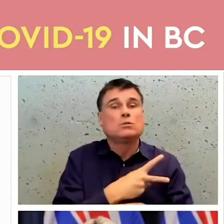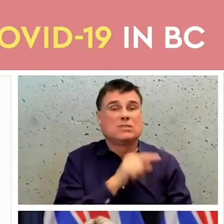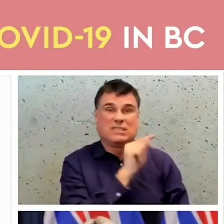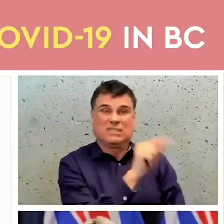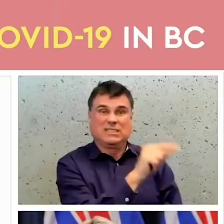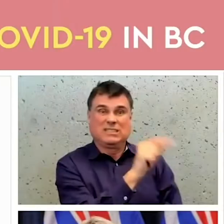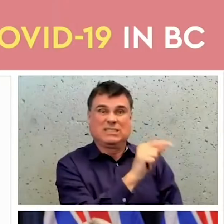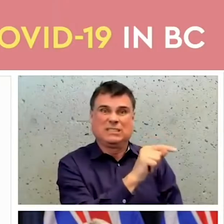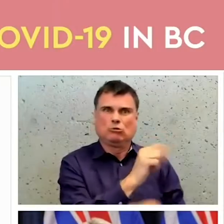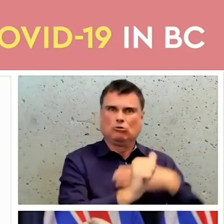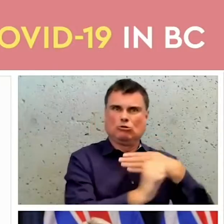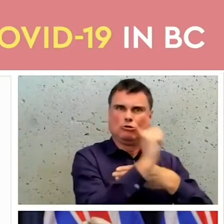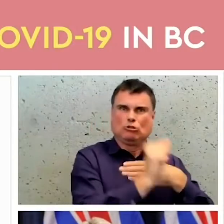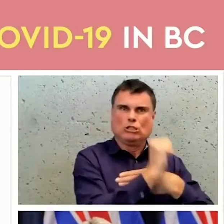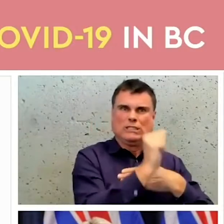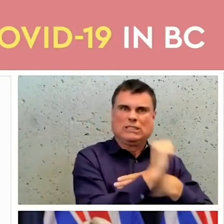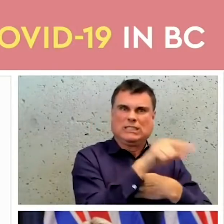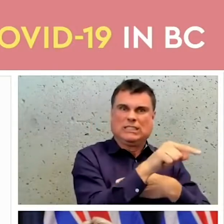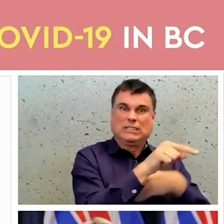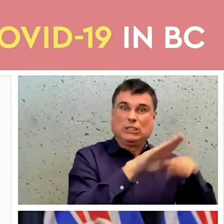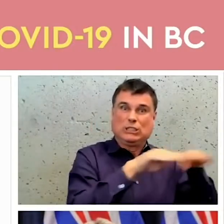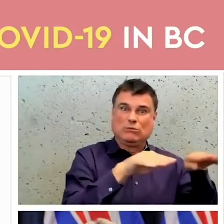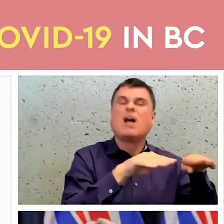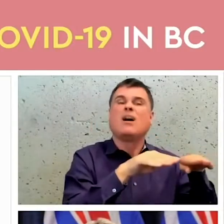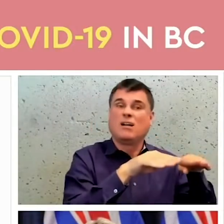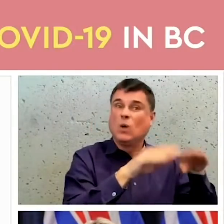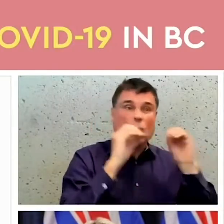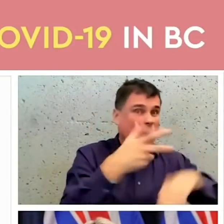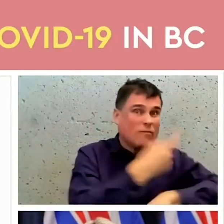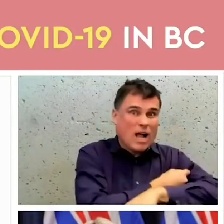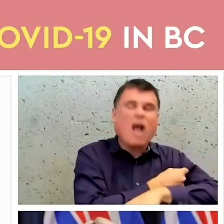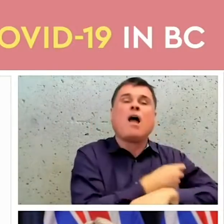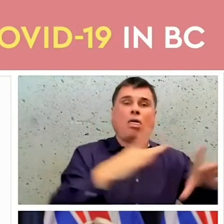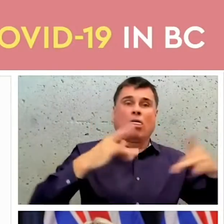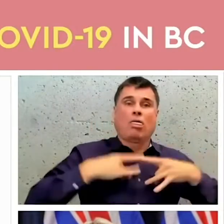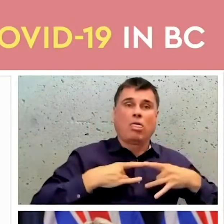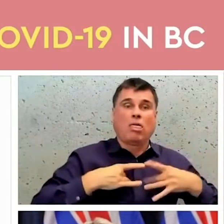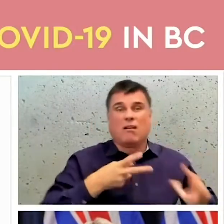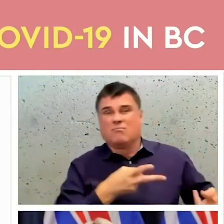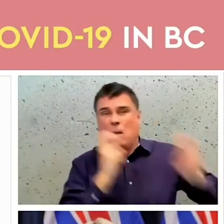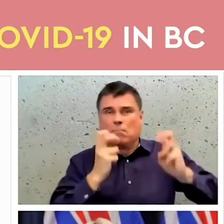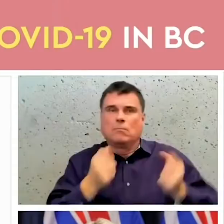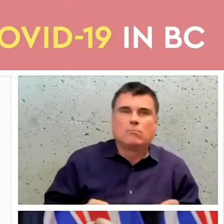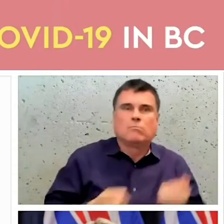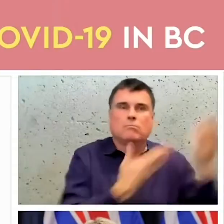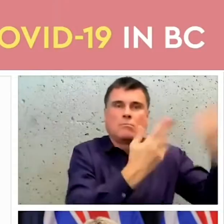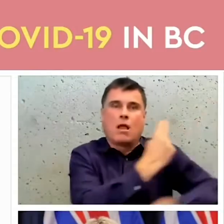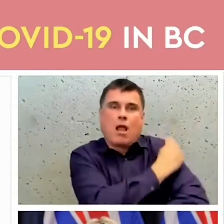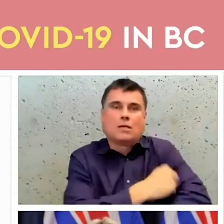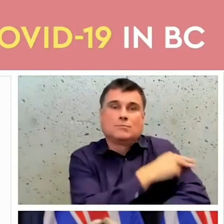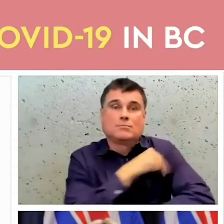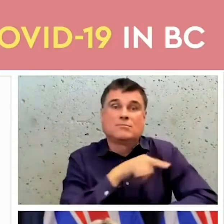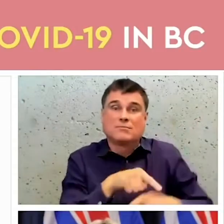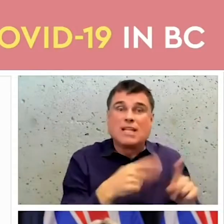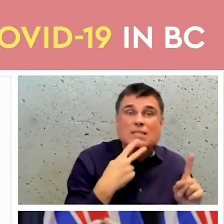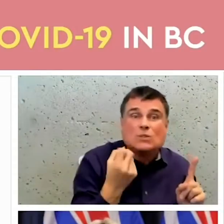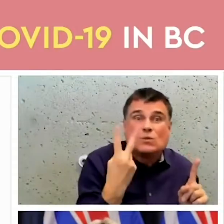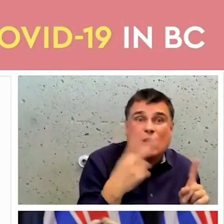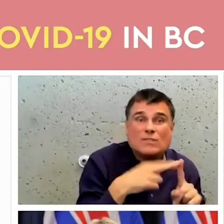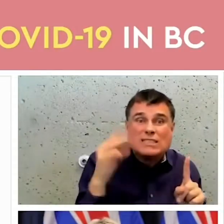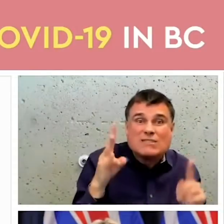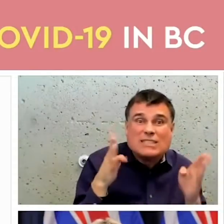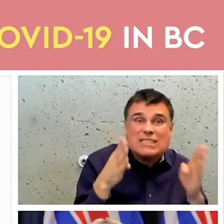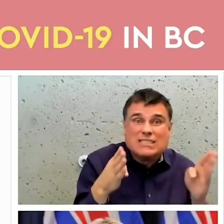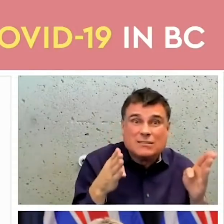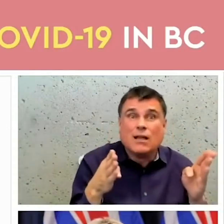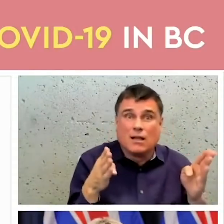no hospitalizations in children 12 to 17 who have been vaccinated with even 1 dose of